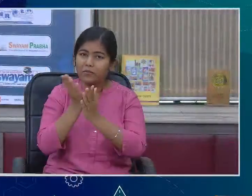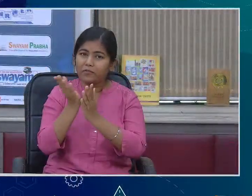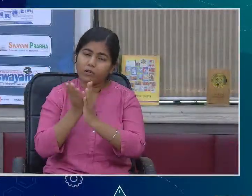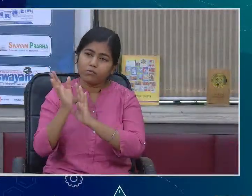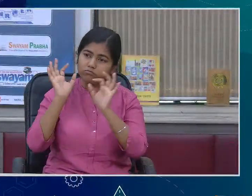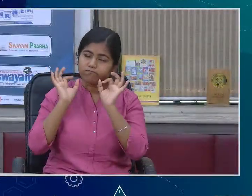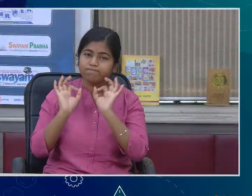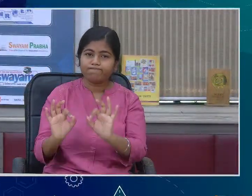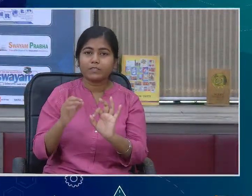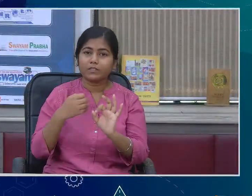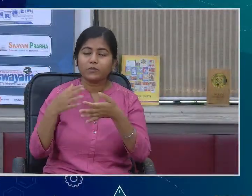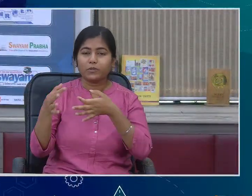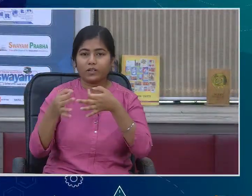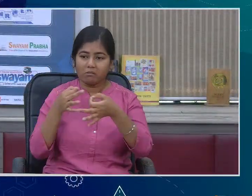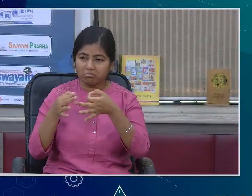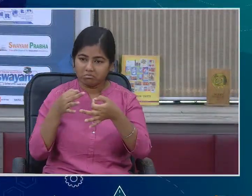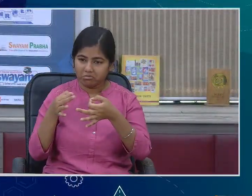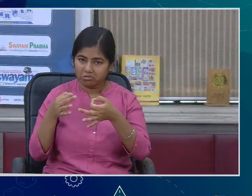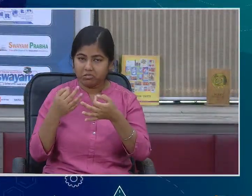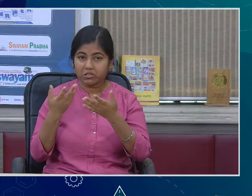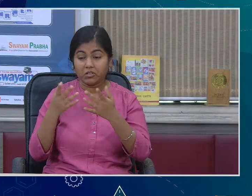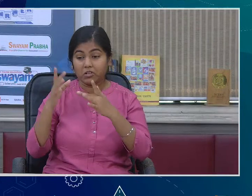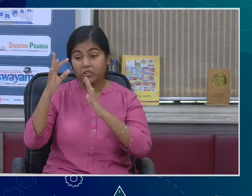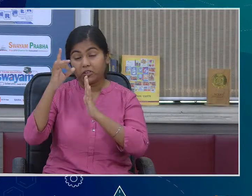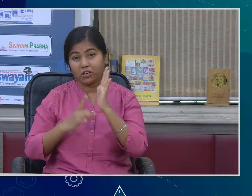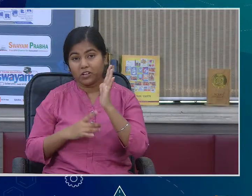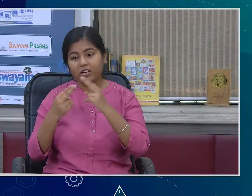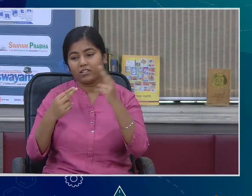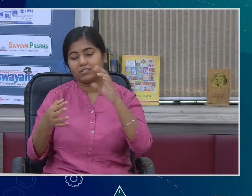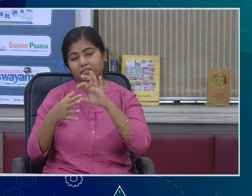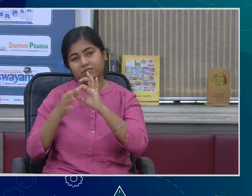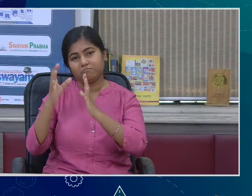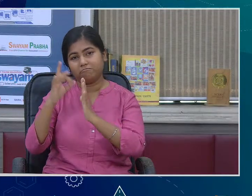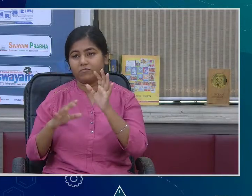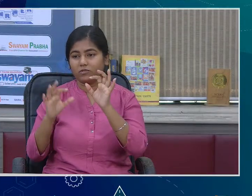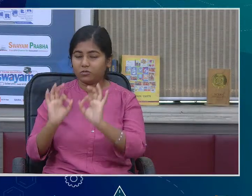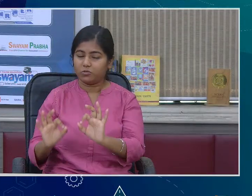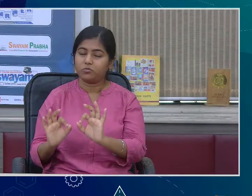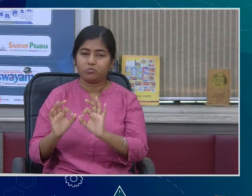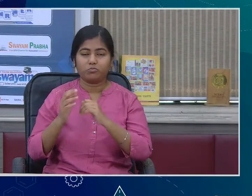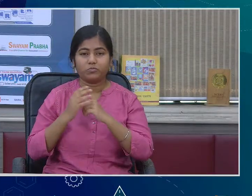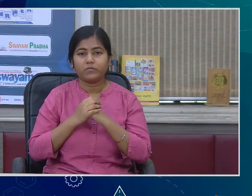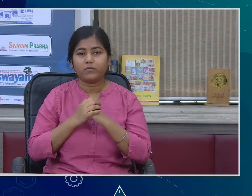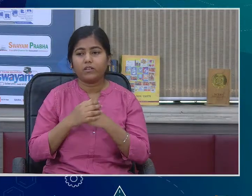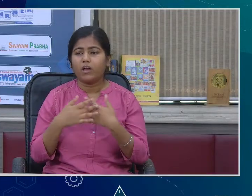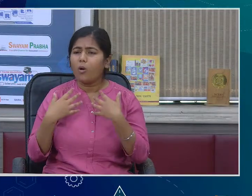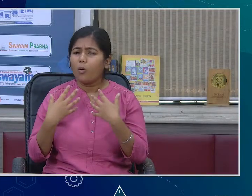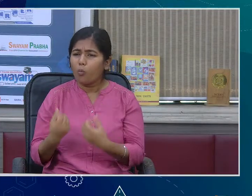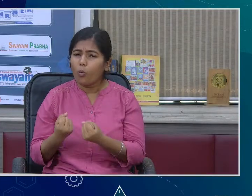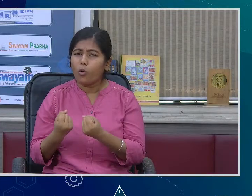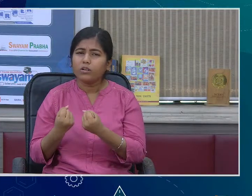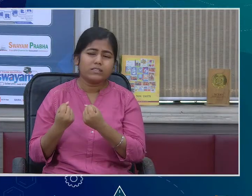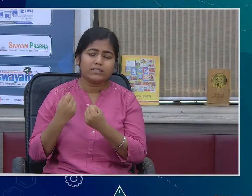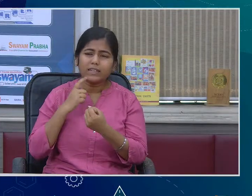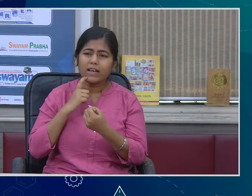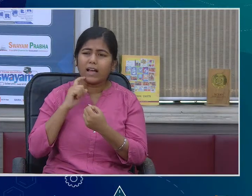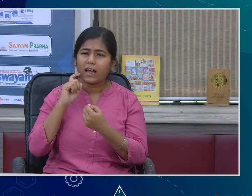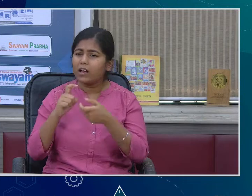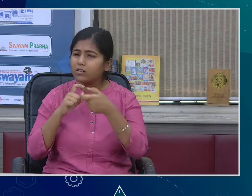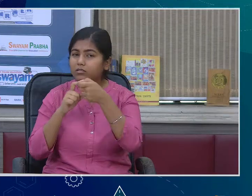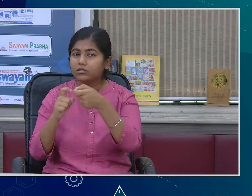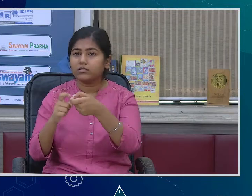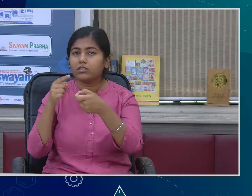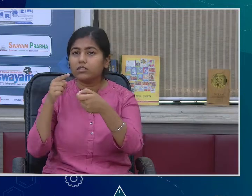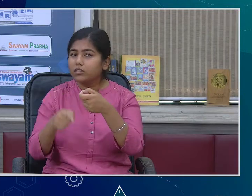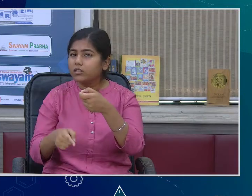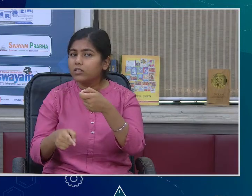used to explain the details of the story, mind map. But I wanted to ask you that why